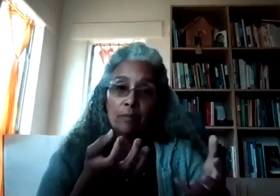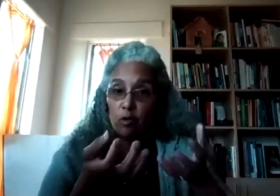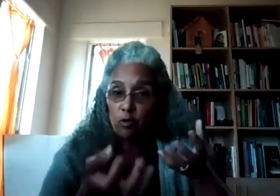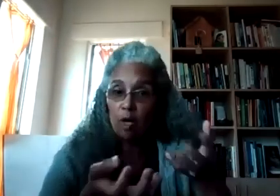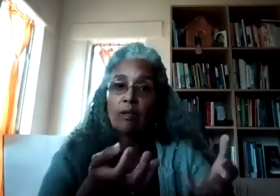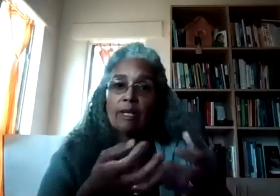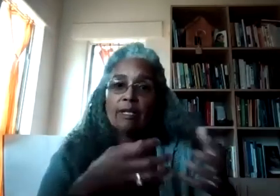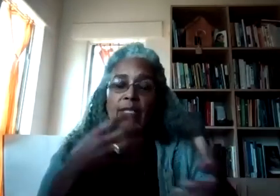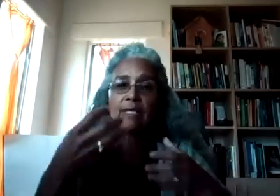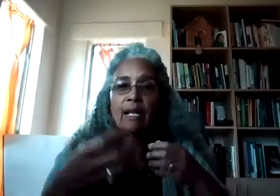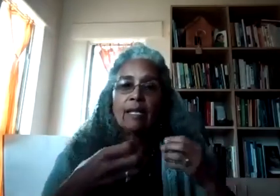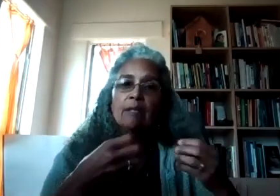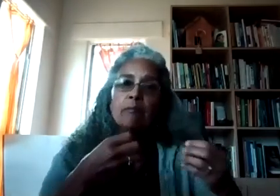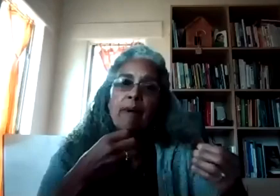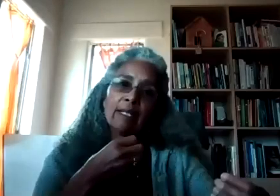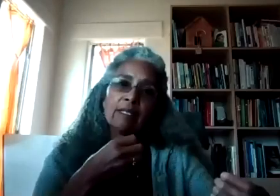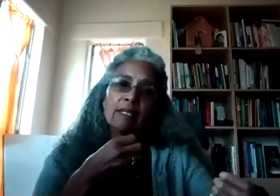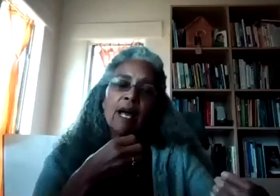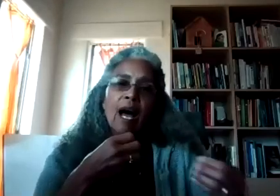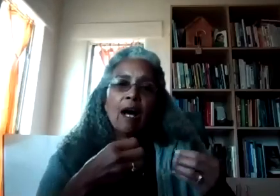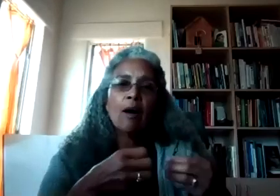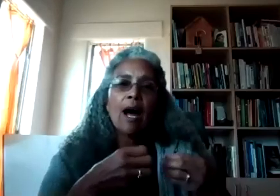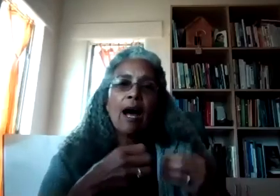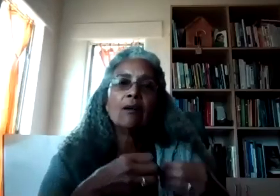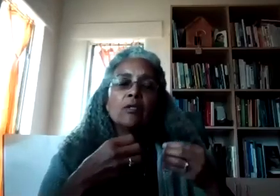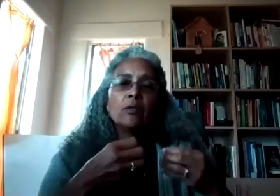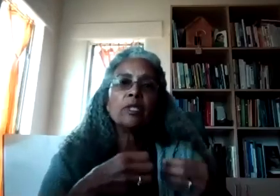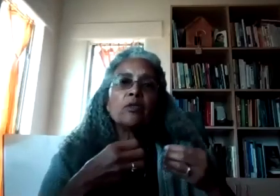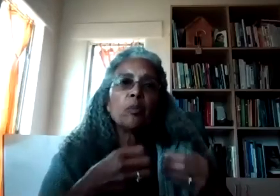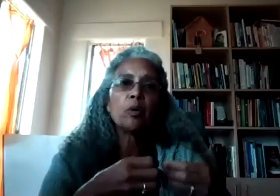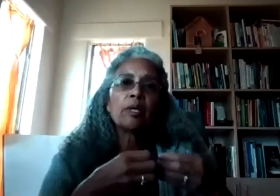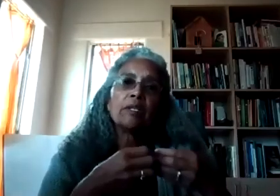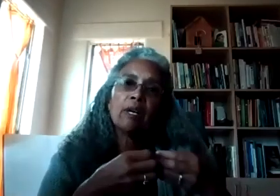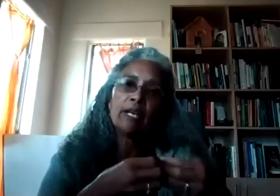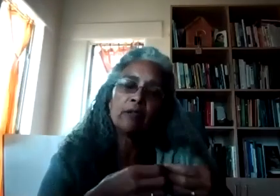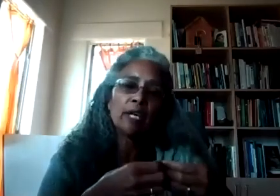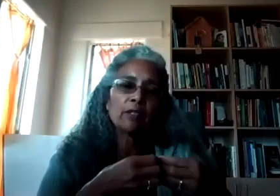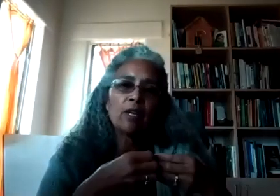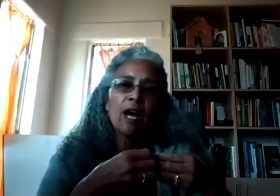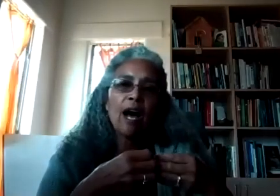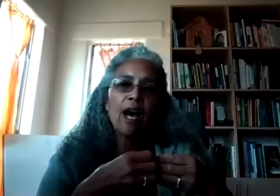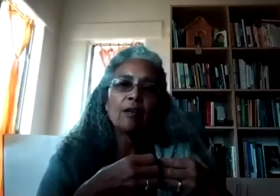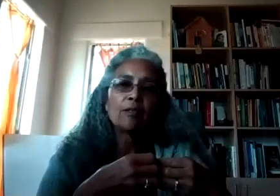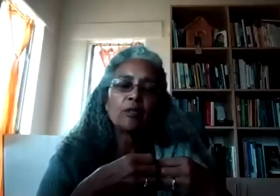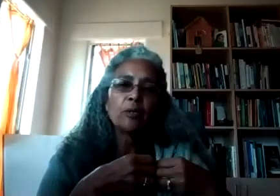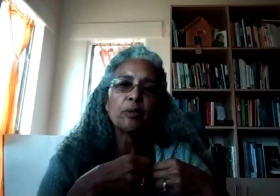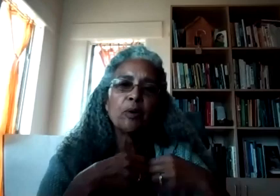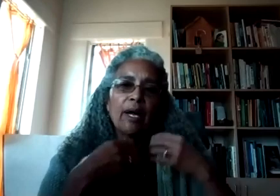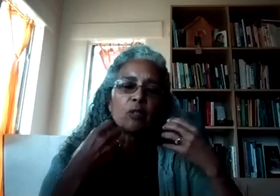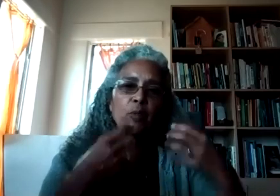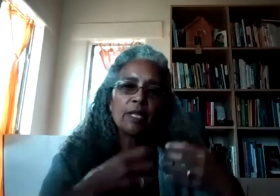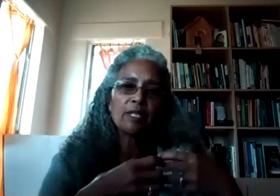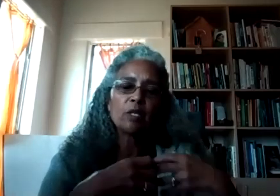represents a struggle and a delicate balance. How do we support young educators